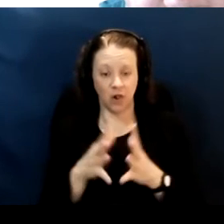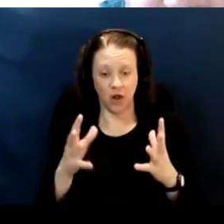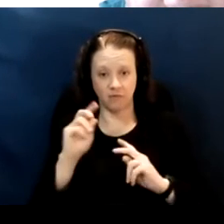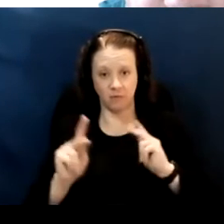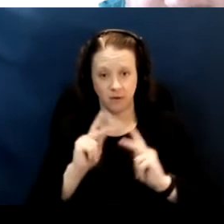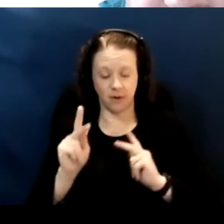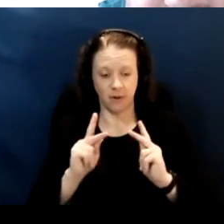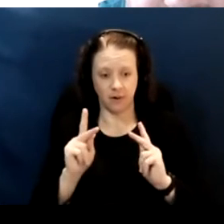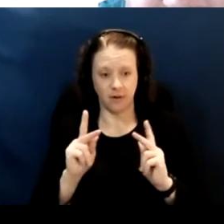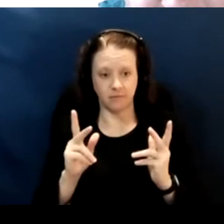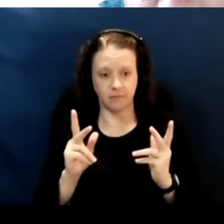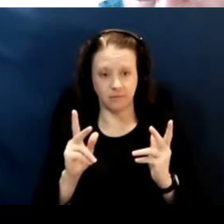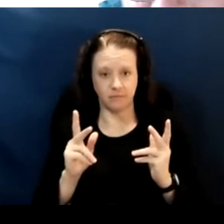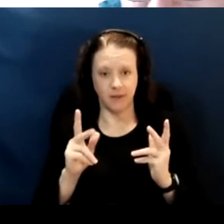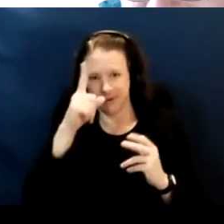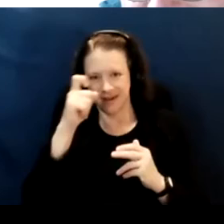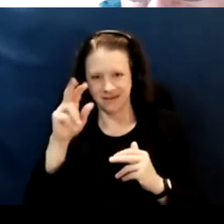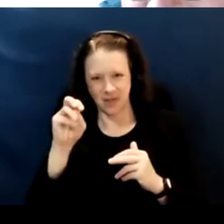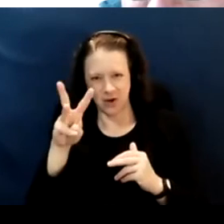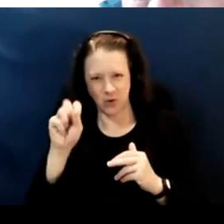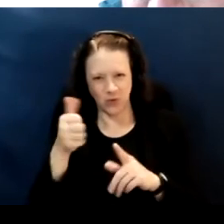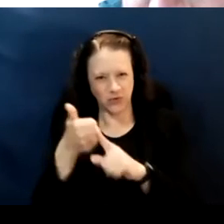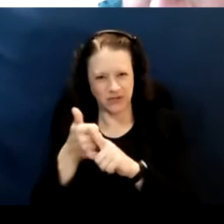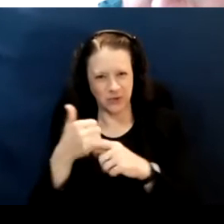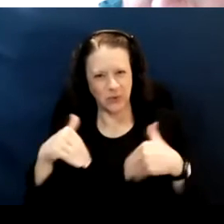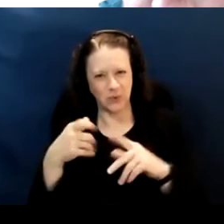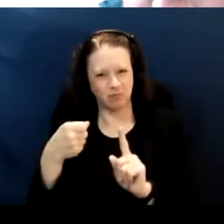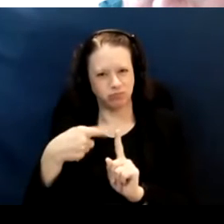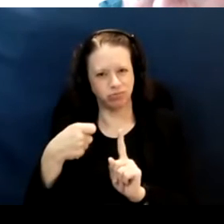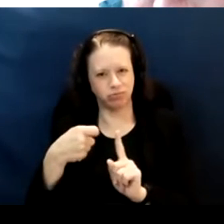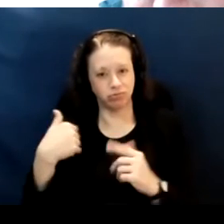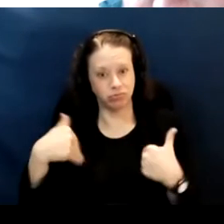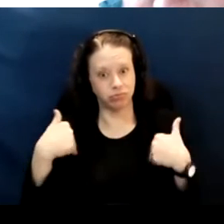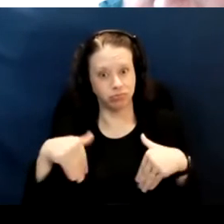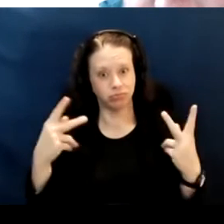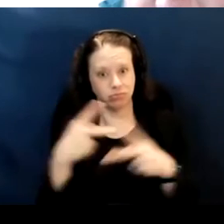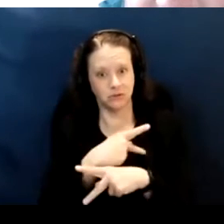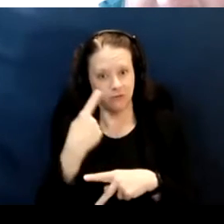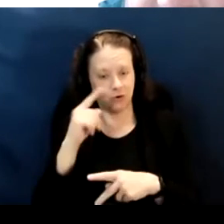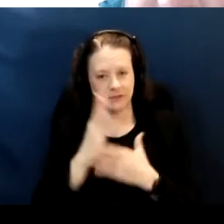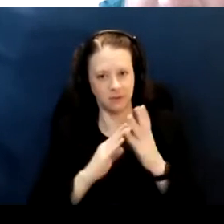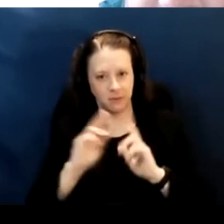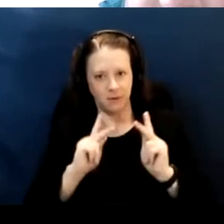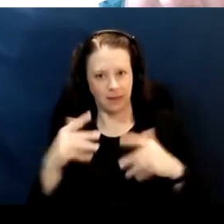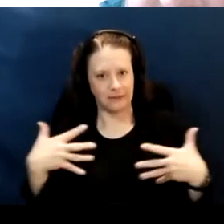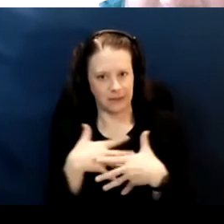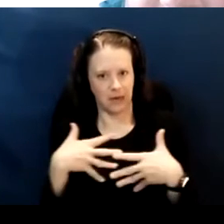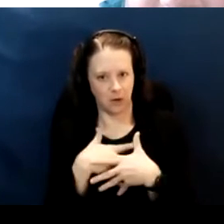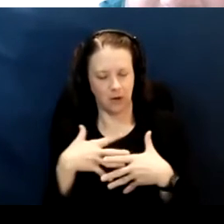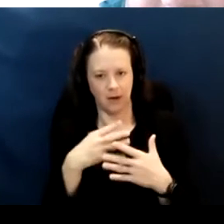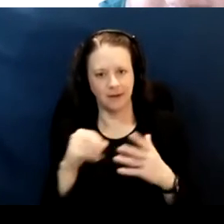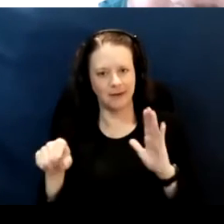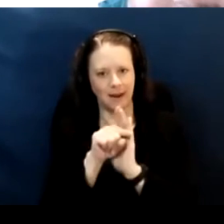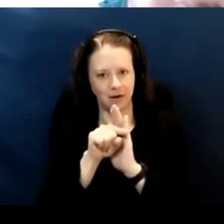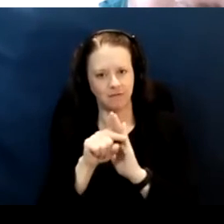like, because the news can be very triggering for some at times and scary and like